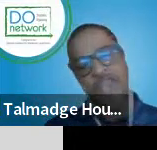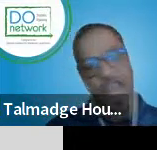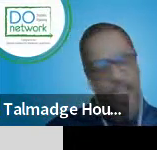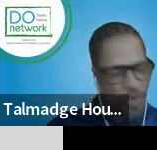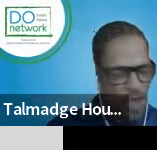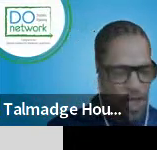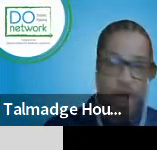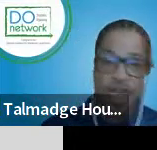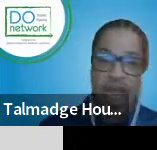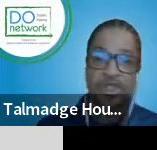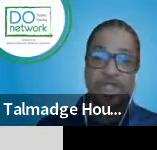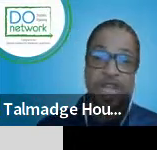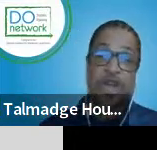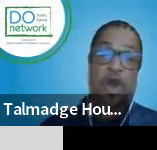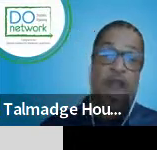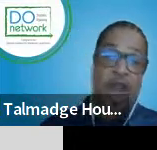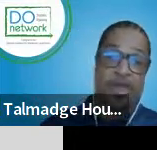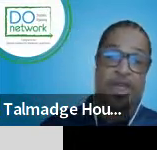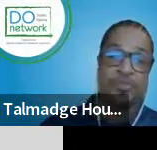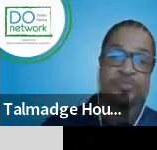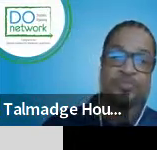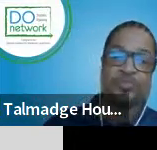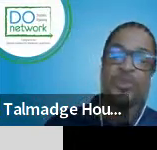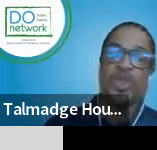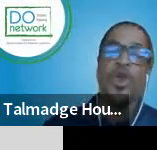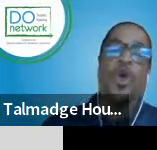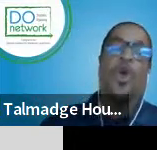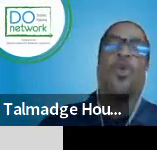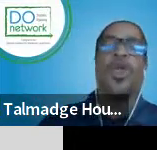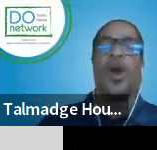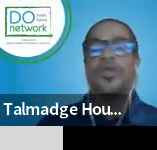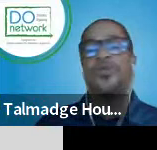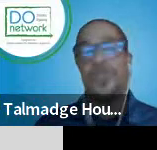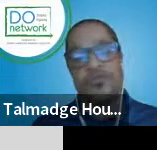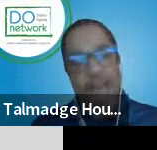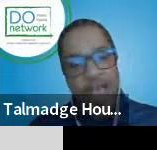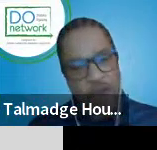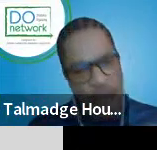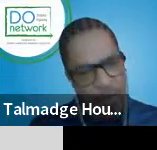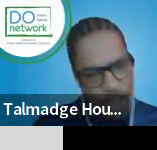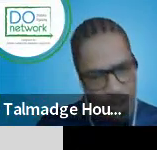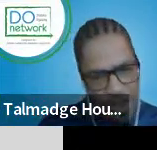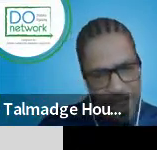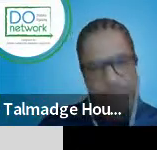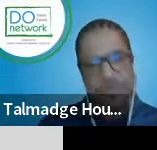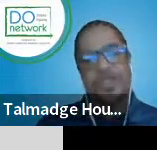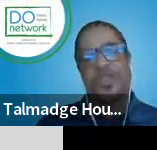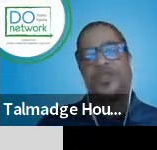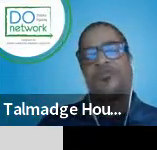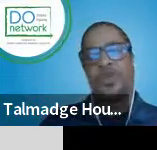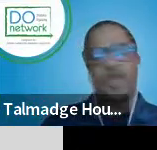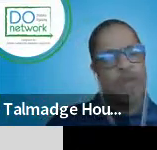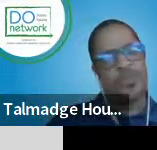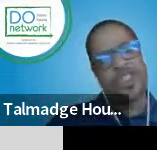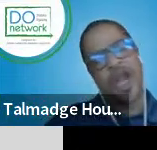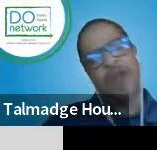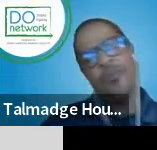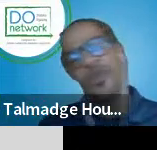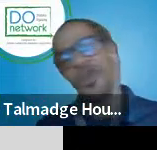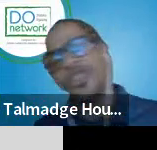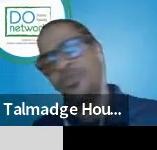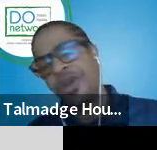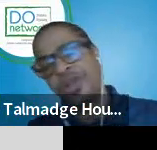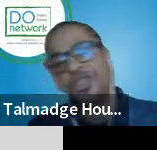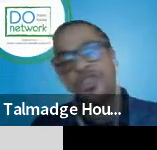change advocate and community organizers in your area. We also do value the opportunity for you to come